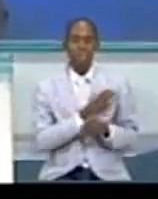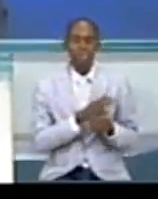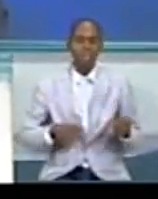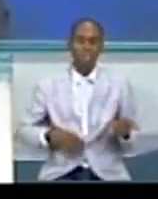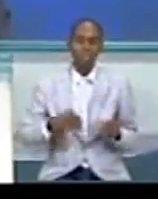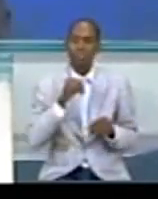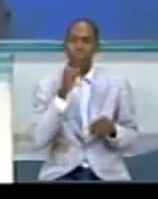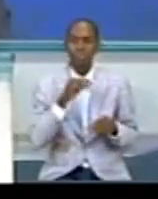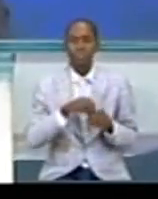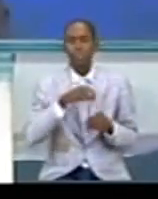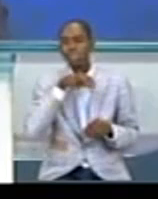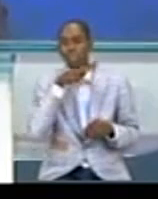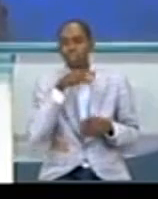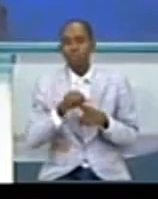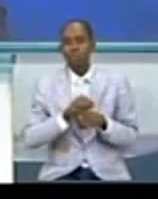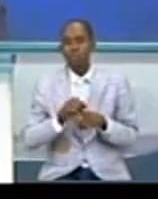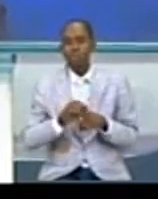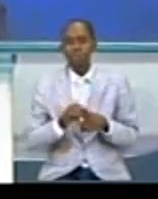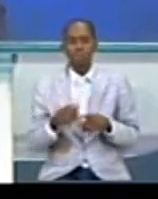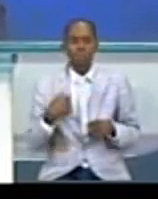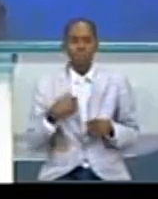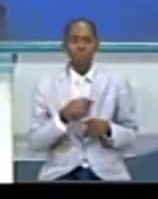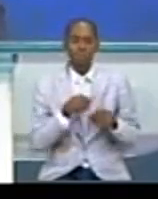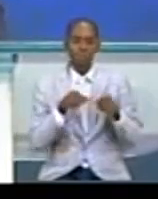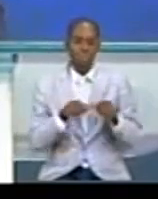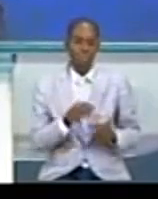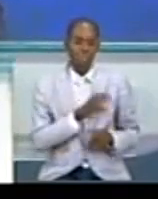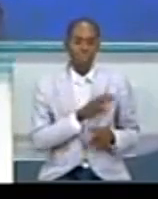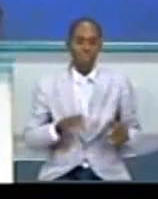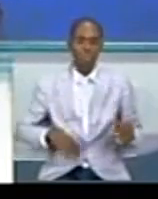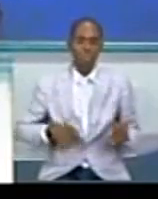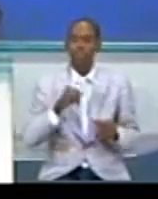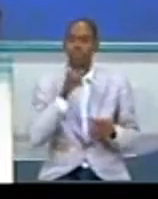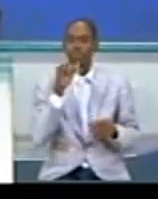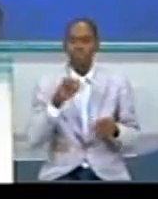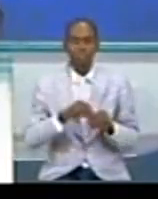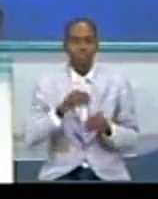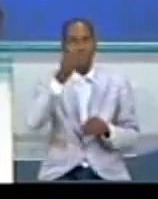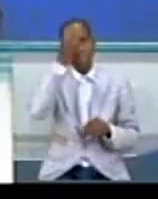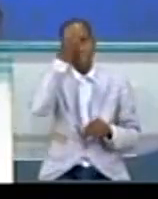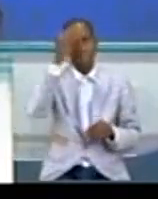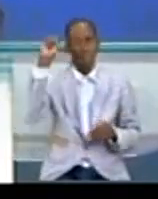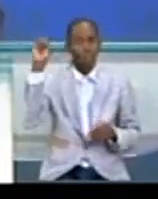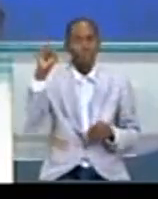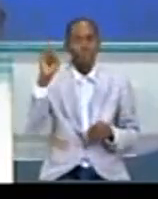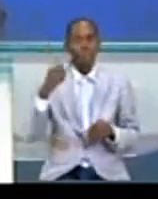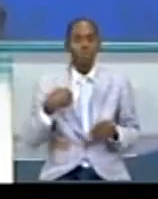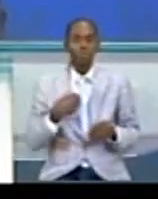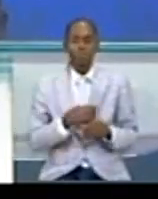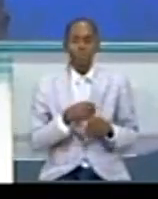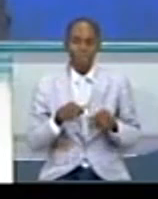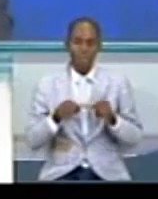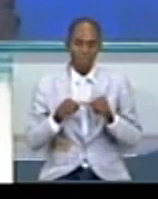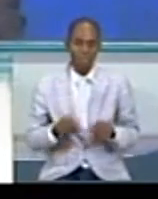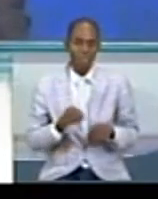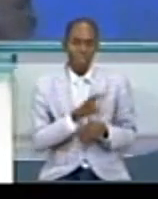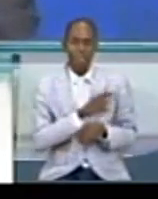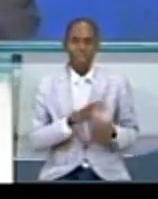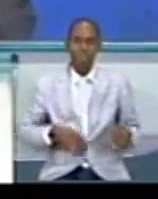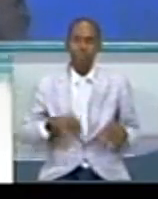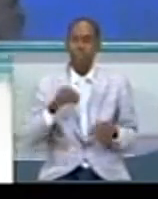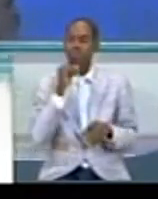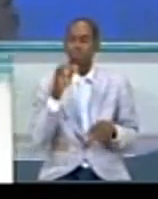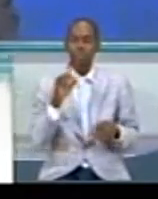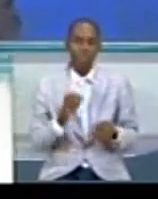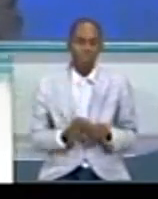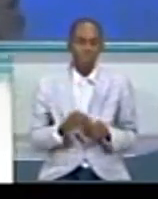We don't abide in disobedience. We don't abide in rebellion. We don't abide